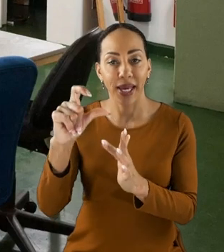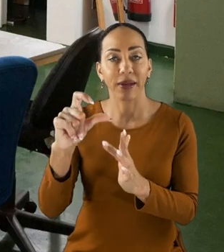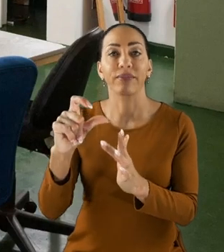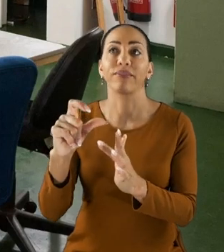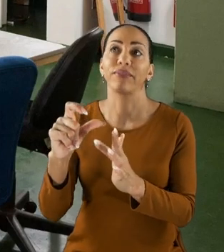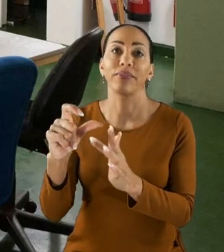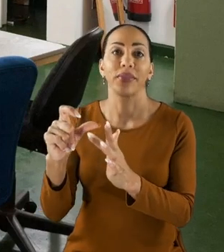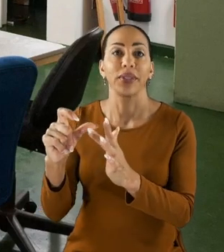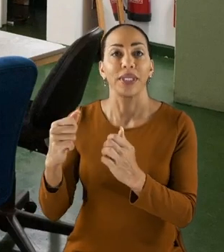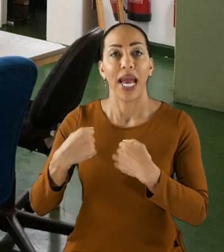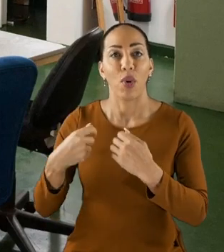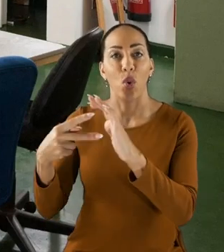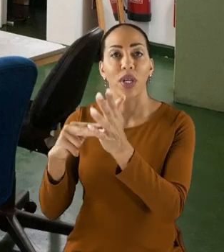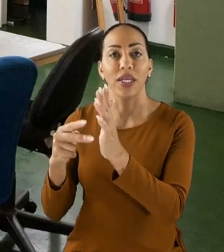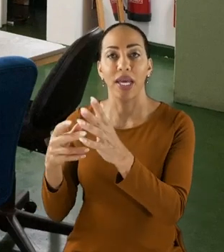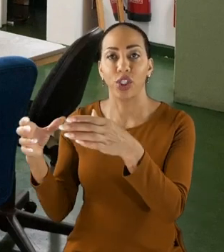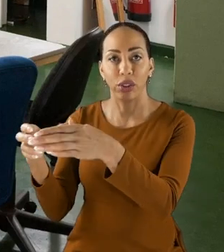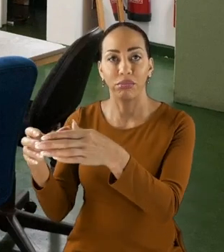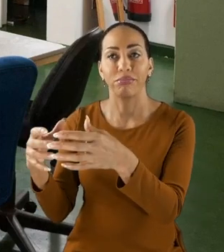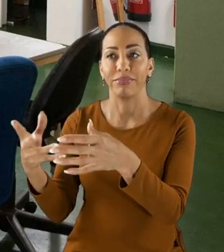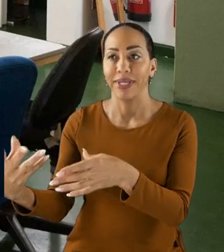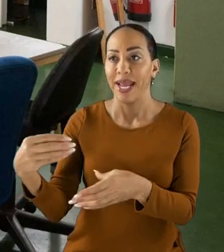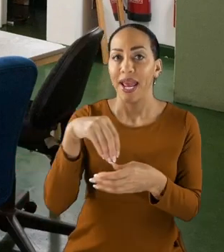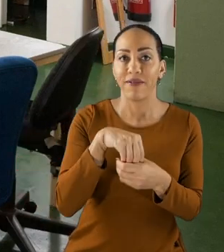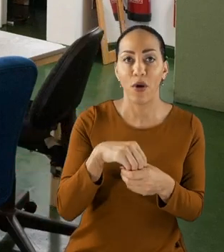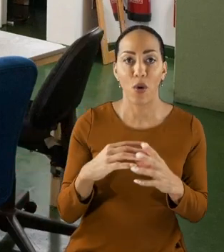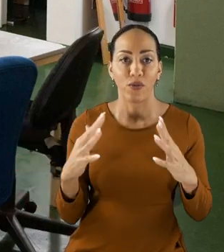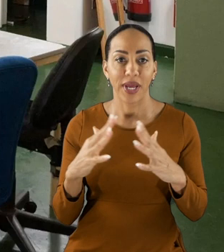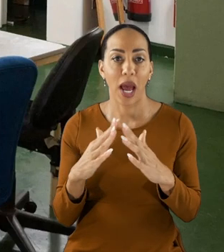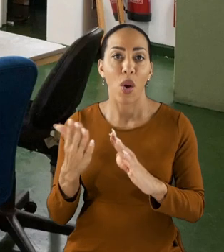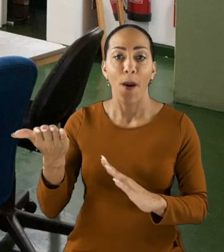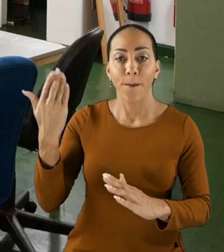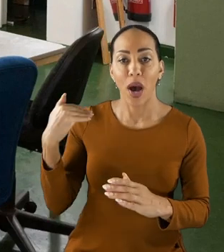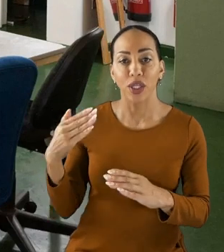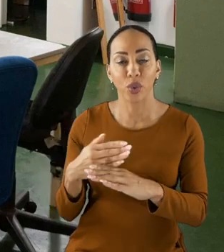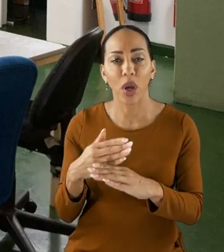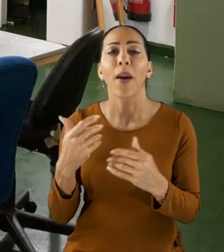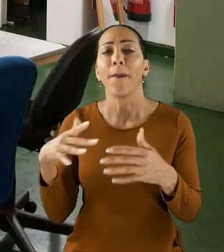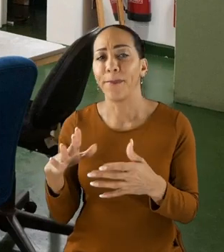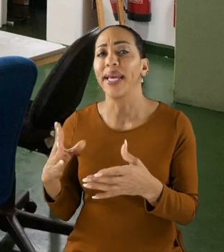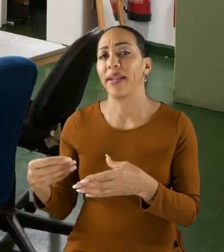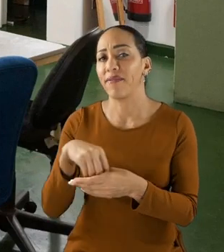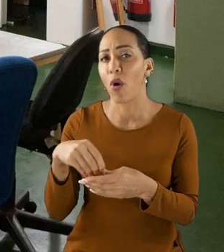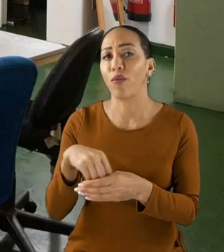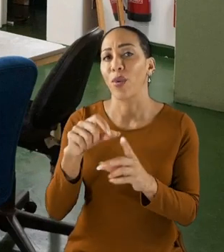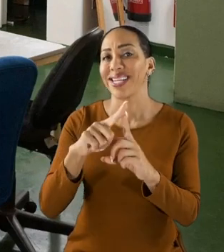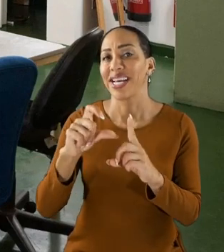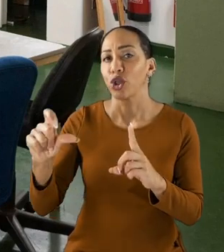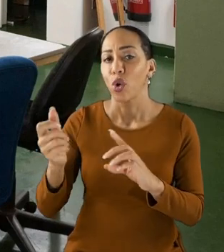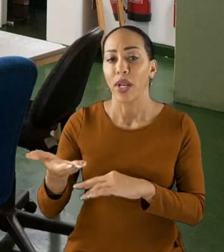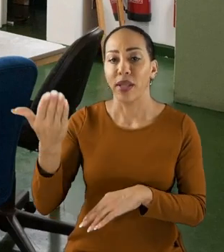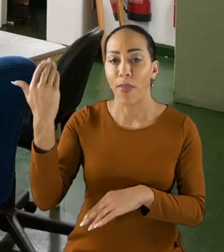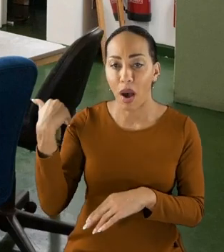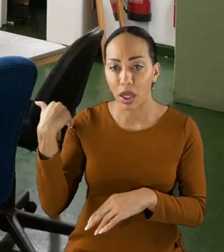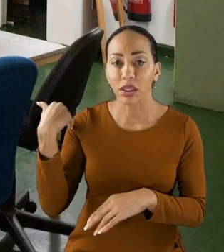bit about our past work and some of our past engagement with various forms of digital and